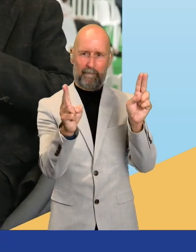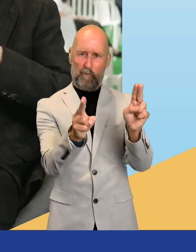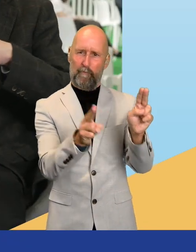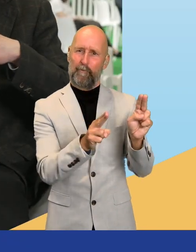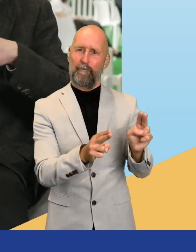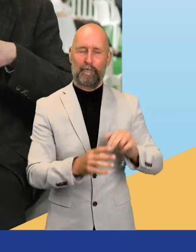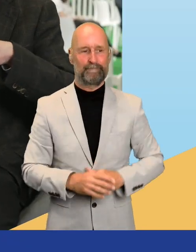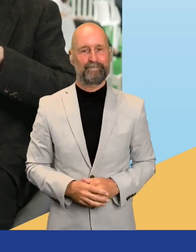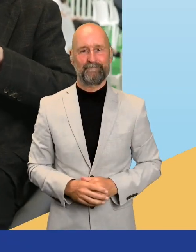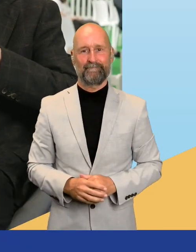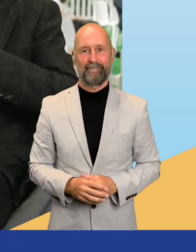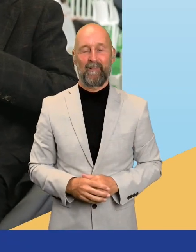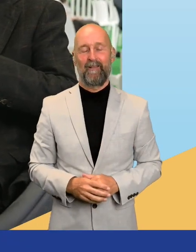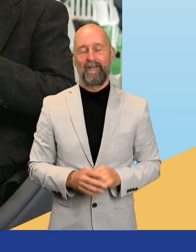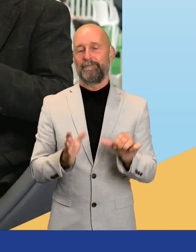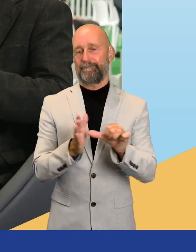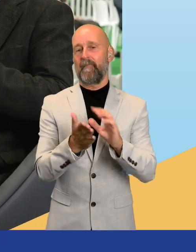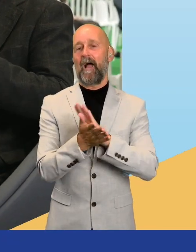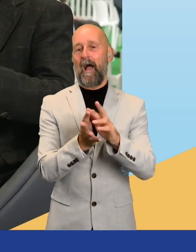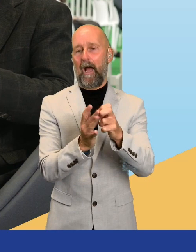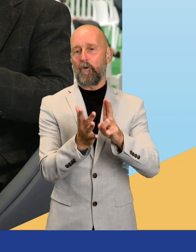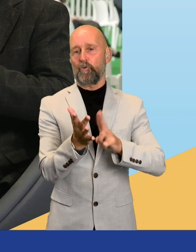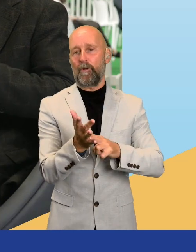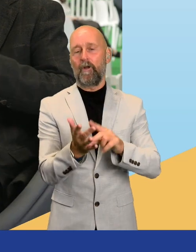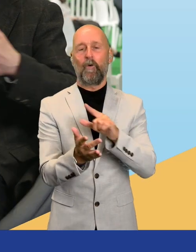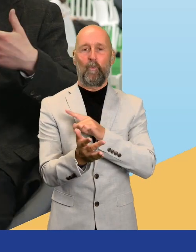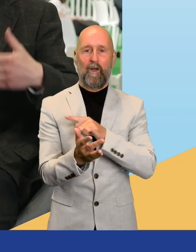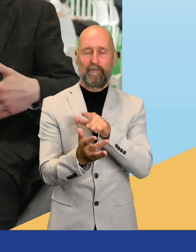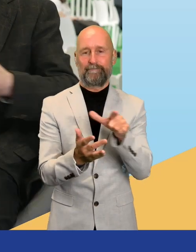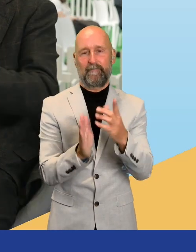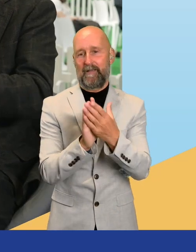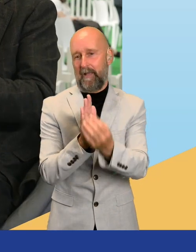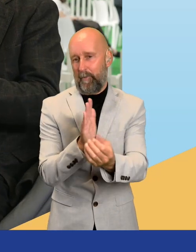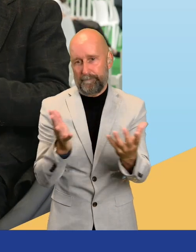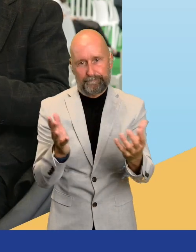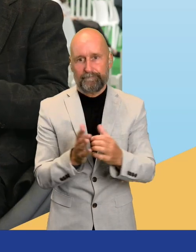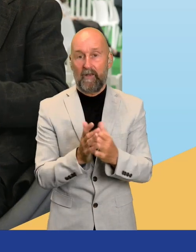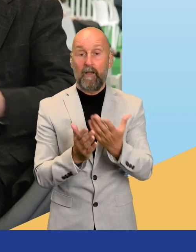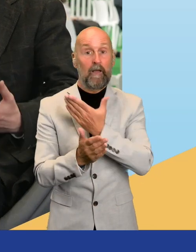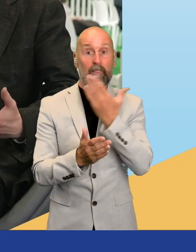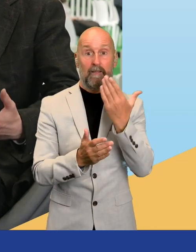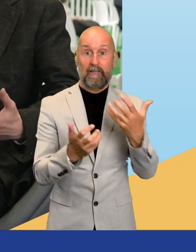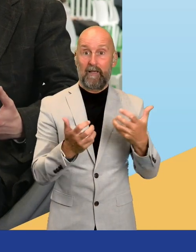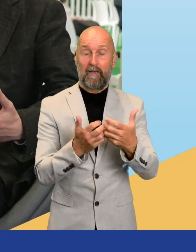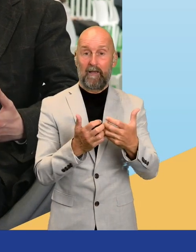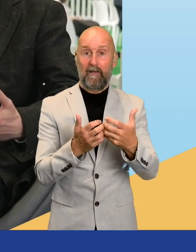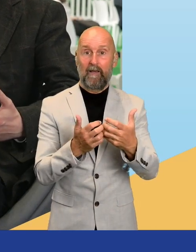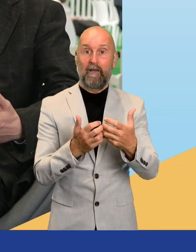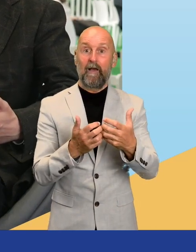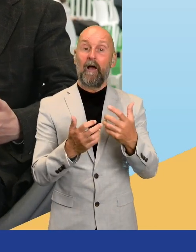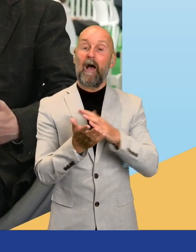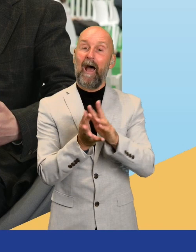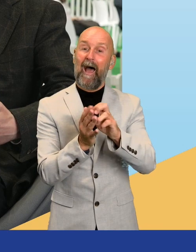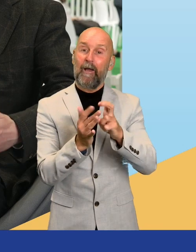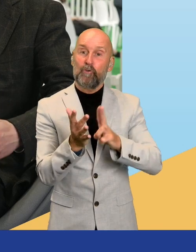So do you want to go for this one? So there are several issues around hydrogen cars. One, it's the chicken and the egg thing. For example, you know, there is no infrastructure to fill these cars. There are 11 filling stations for